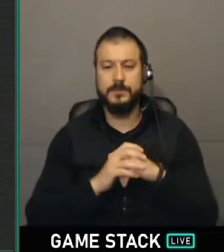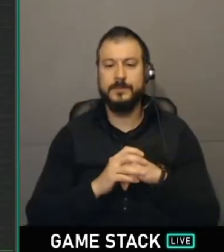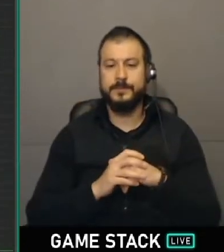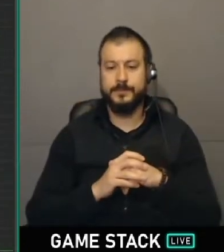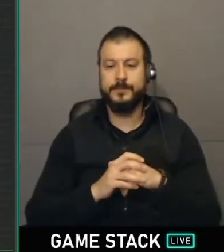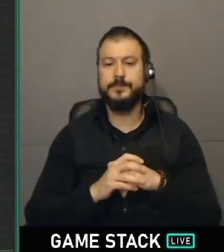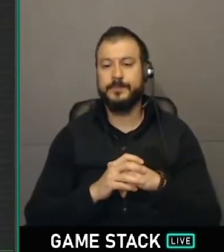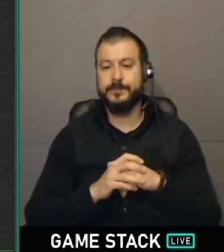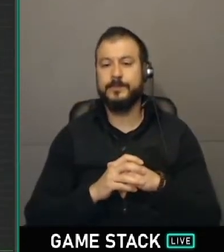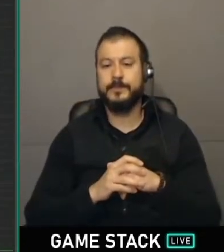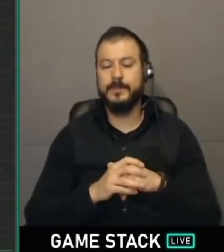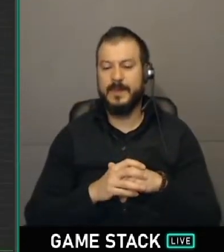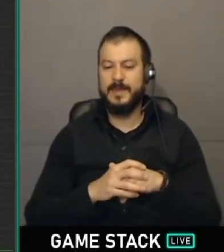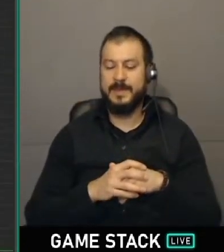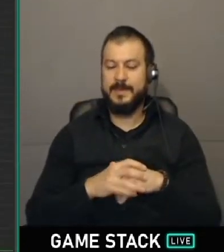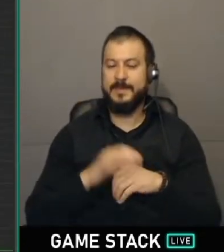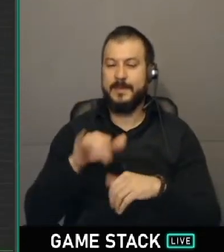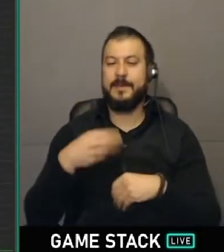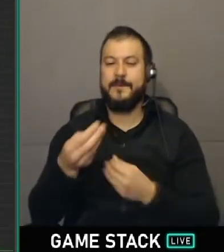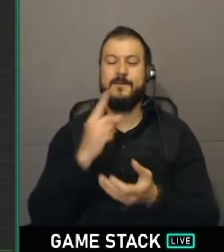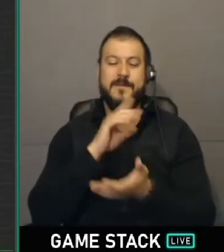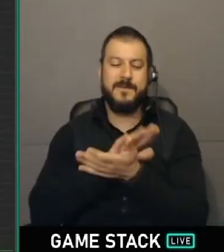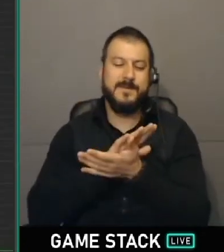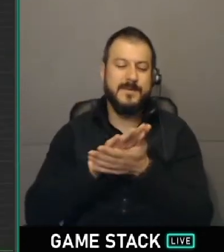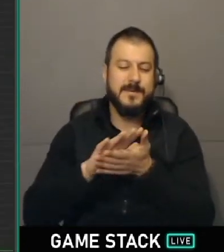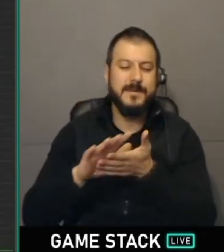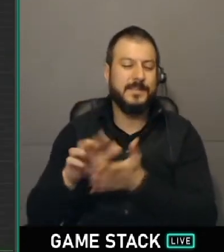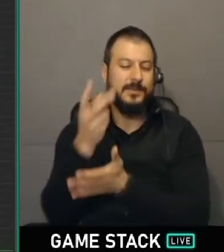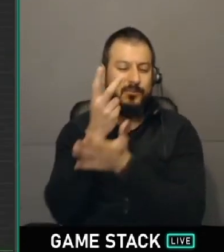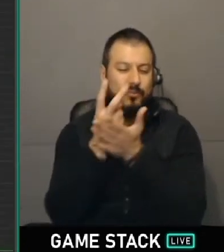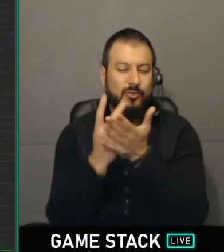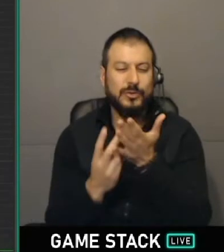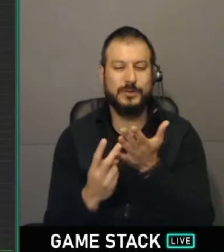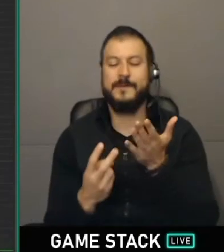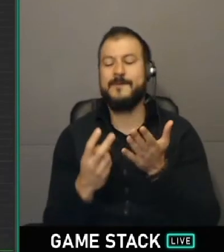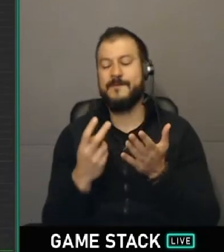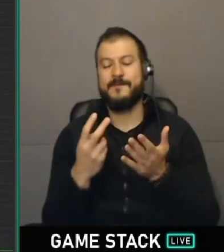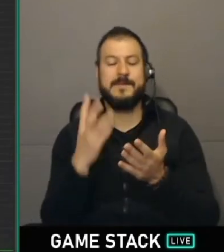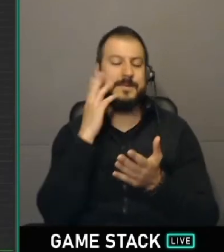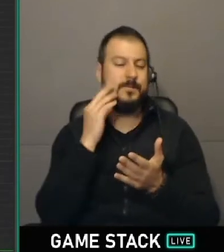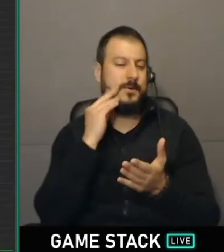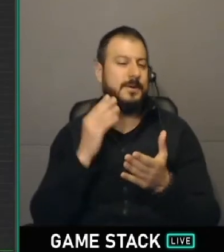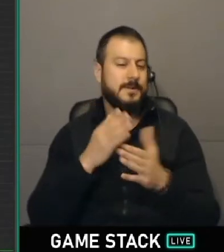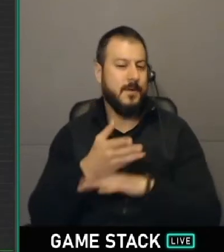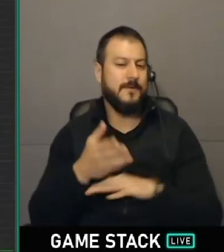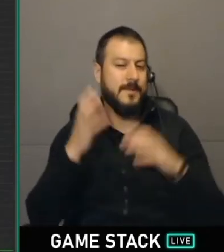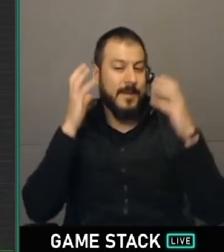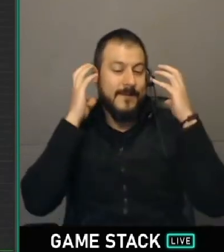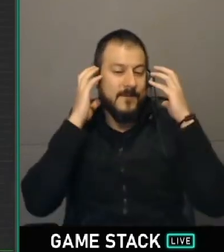Giving you that nice immersive experience over headphones in this case.